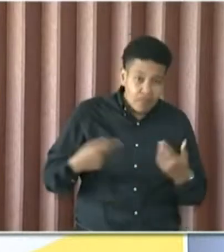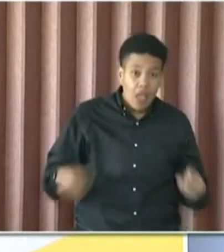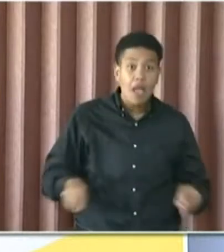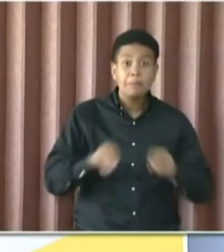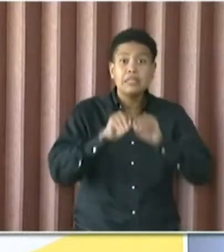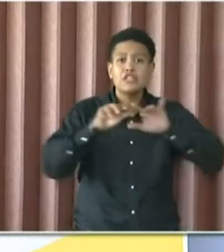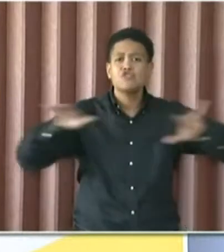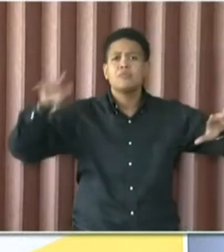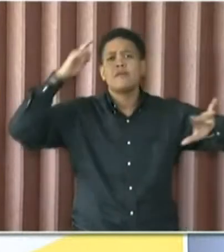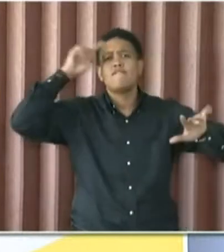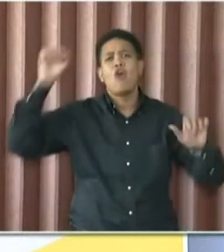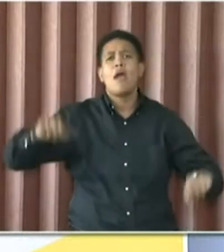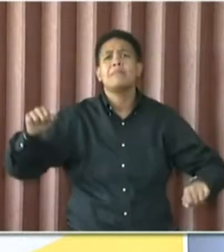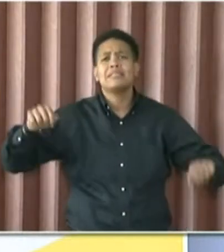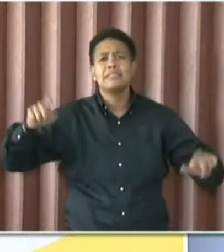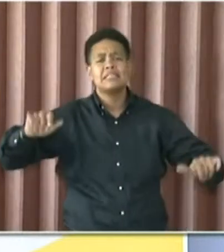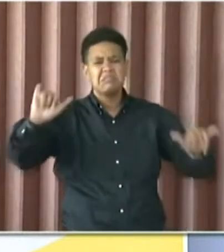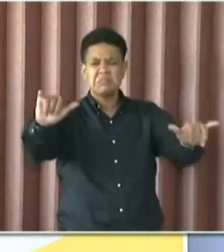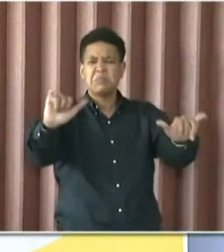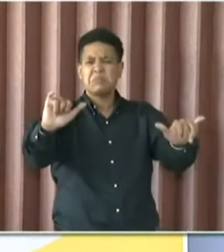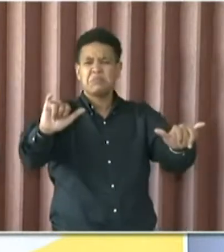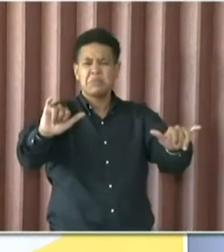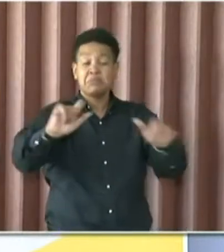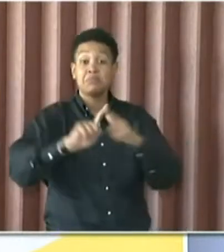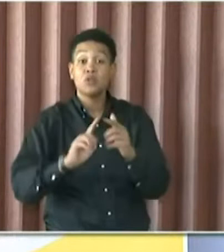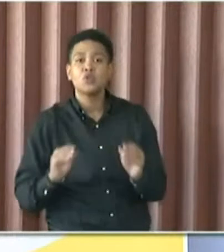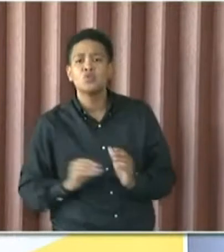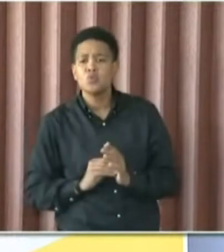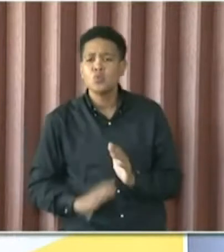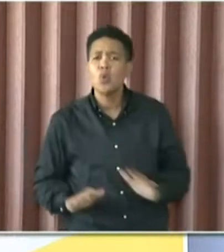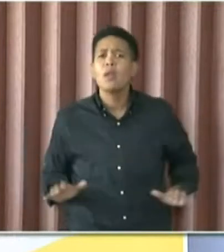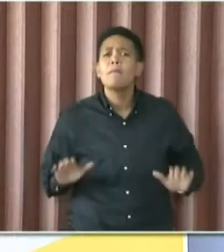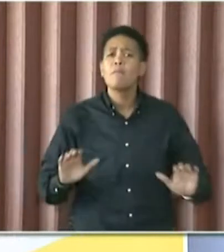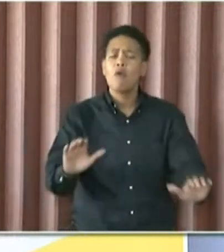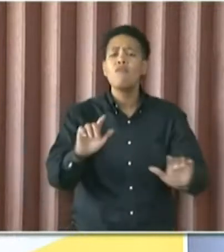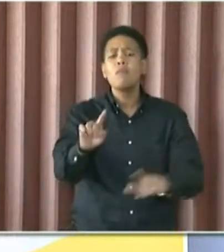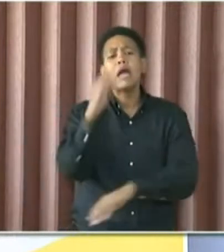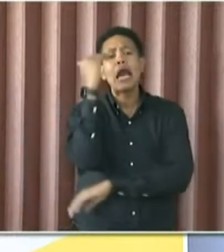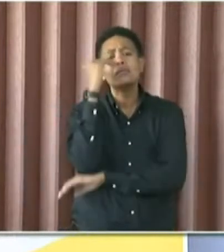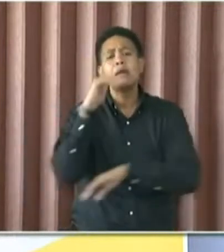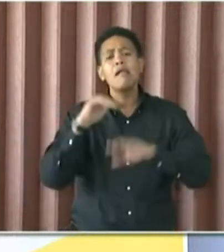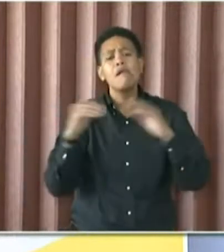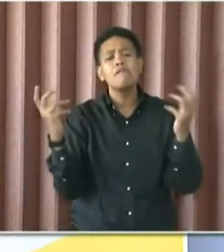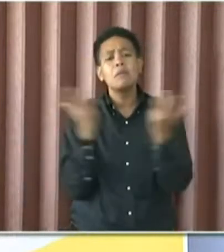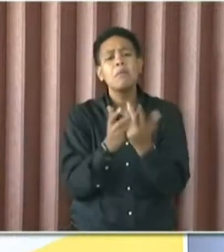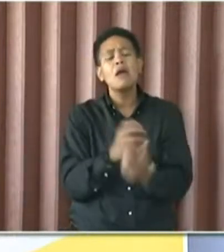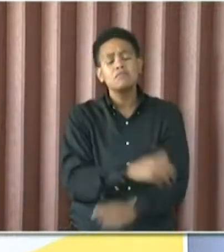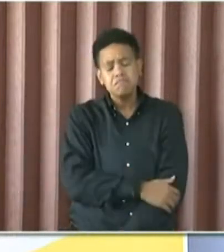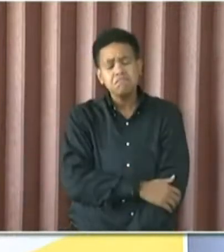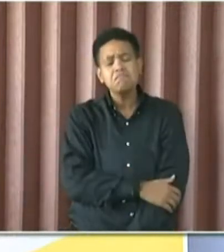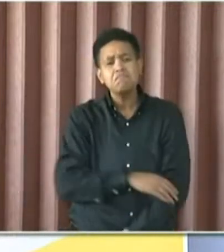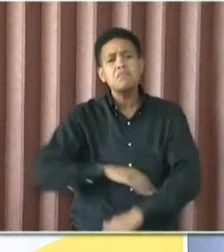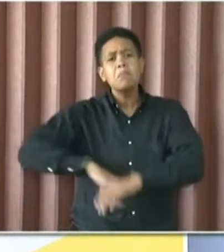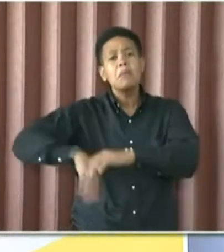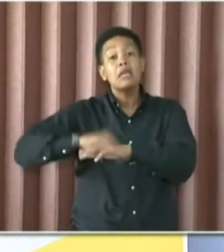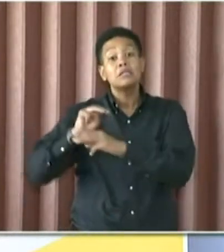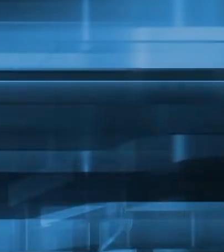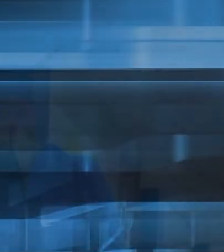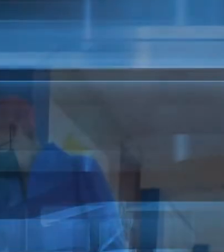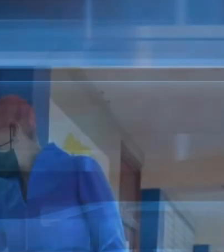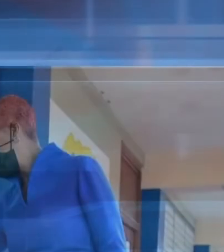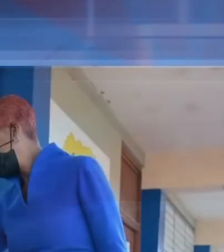test remains normal, and students are therefore performing at the expected levels based on the ministry's